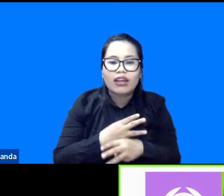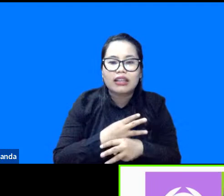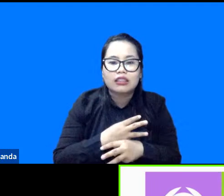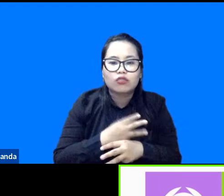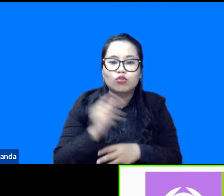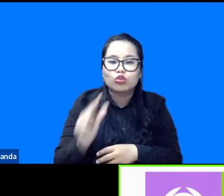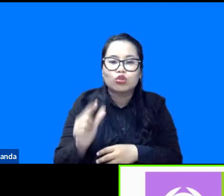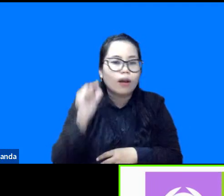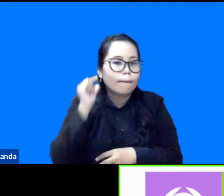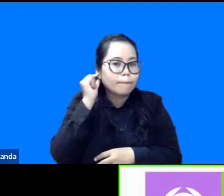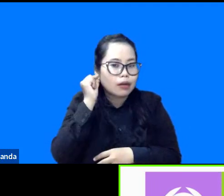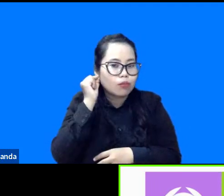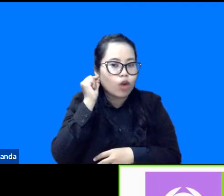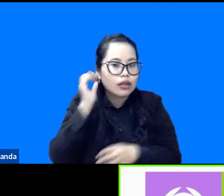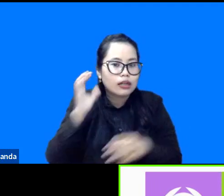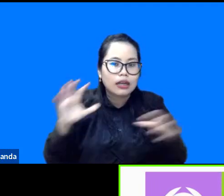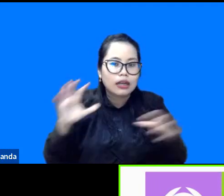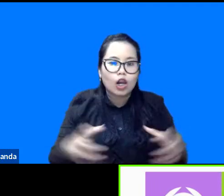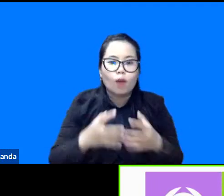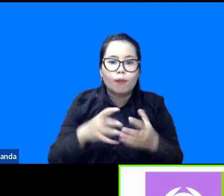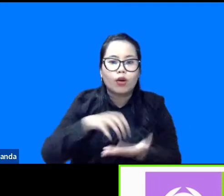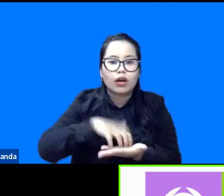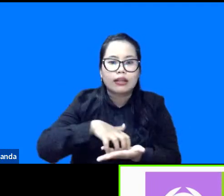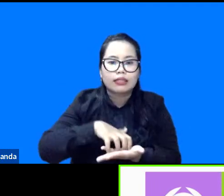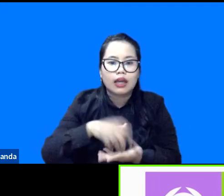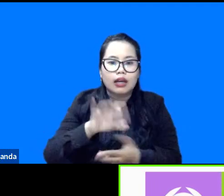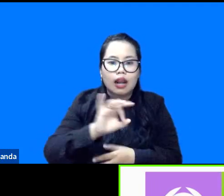vulnerable group. And so,